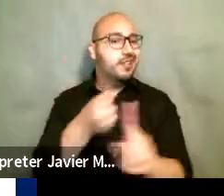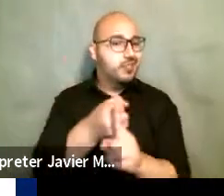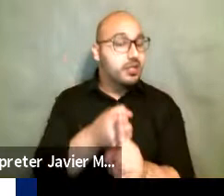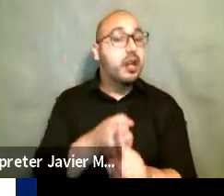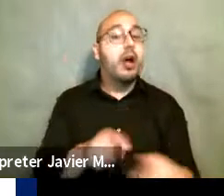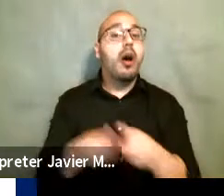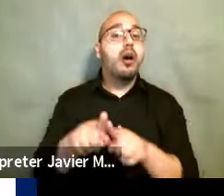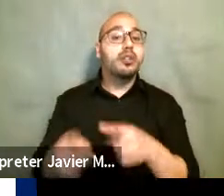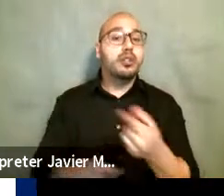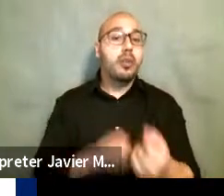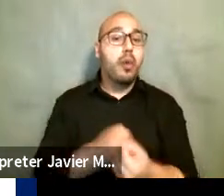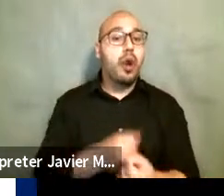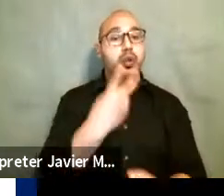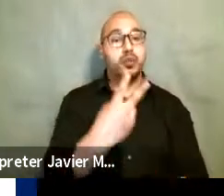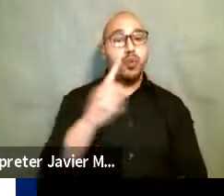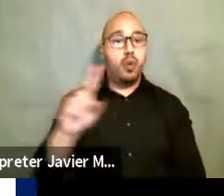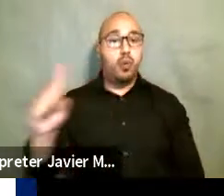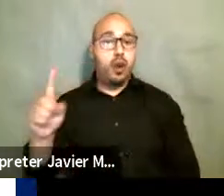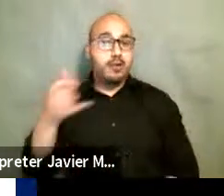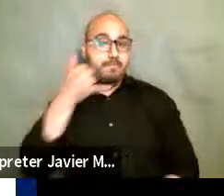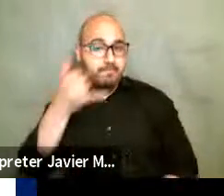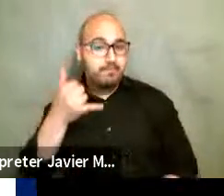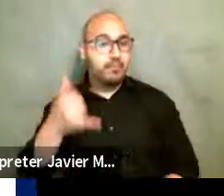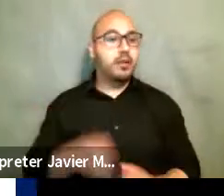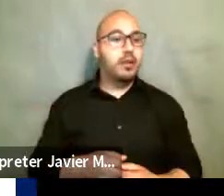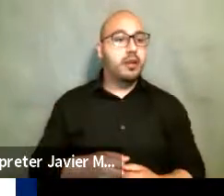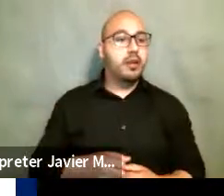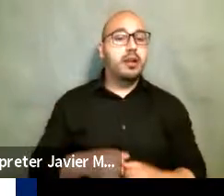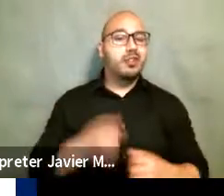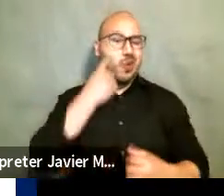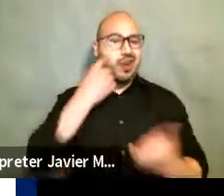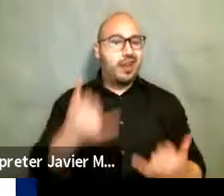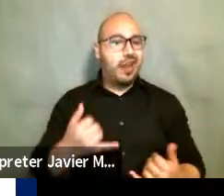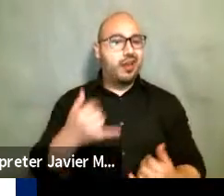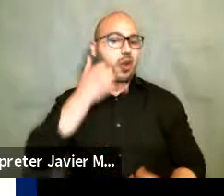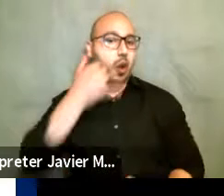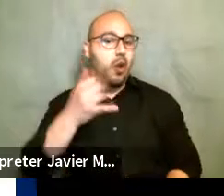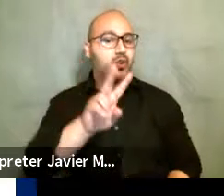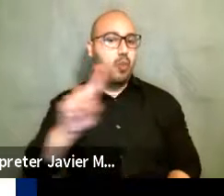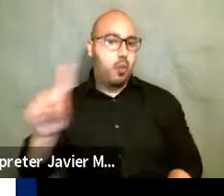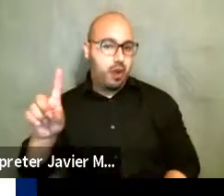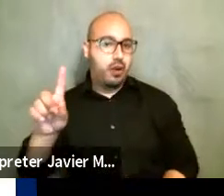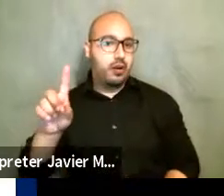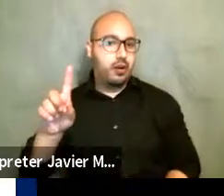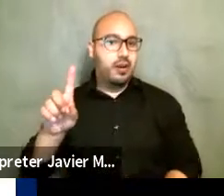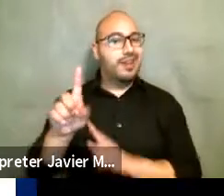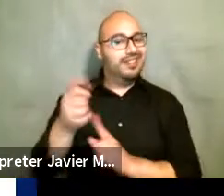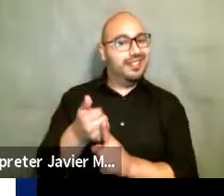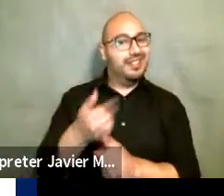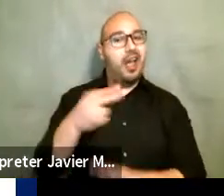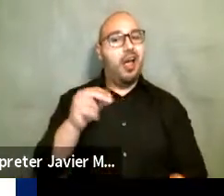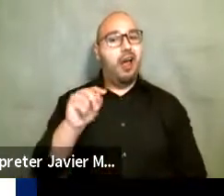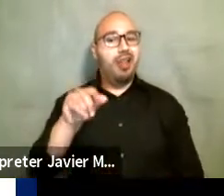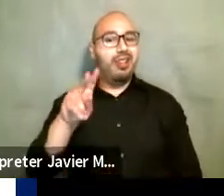our 211 line. So currently you can call our 211 line, which is a hotline in case of